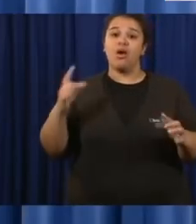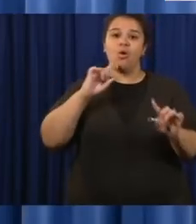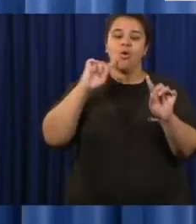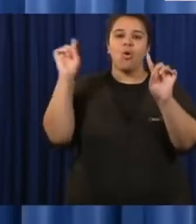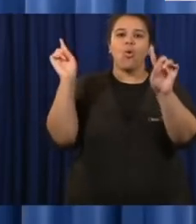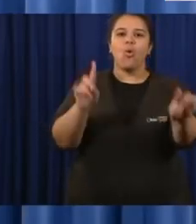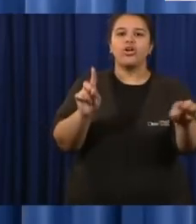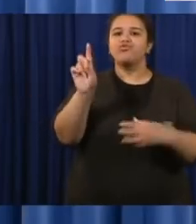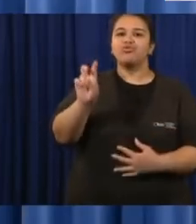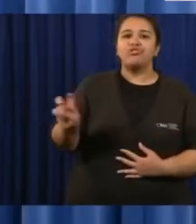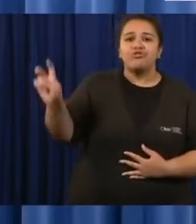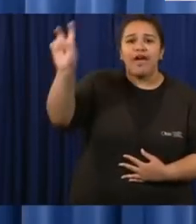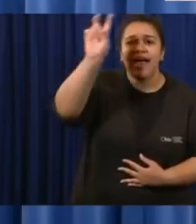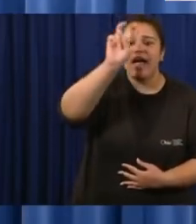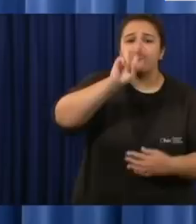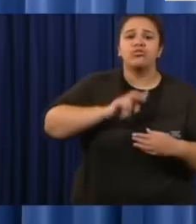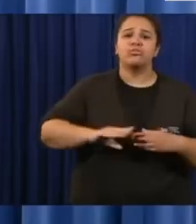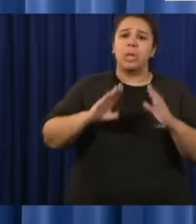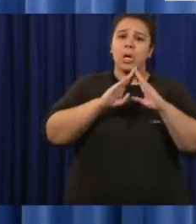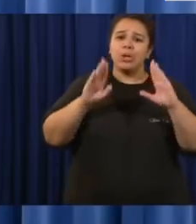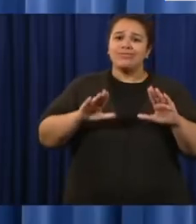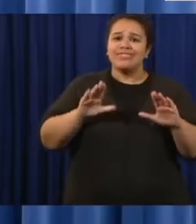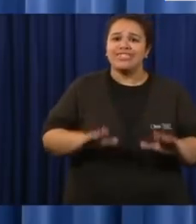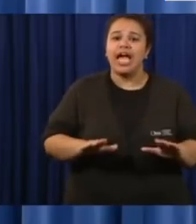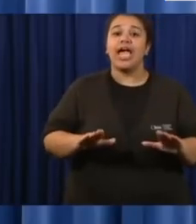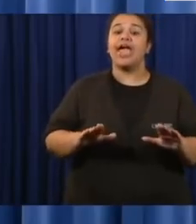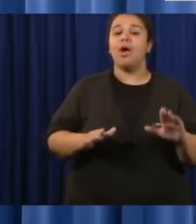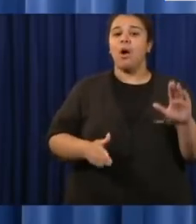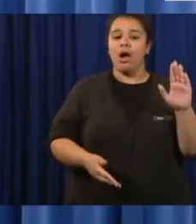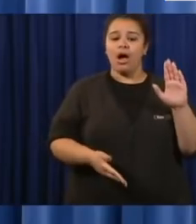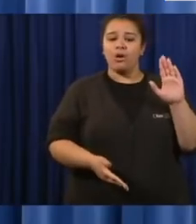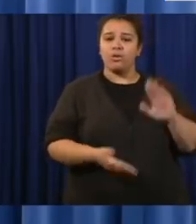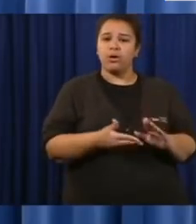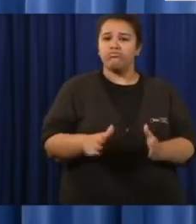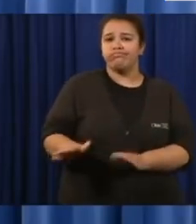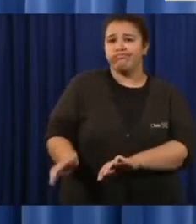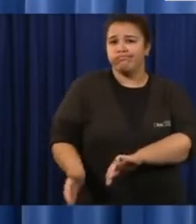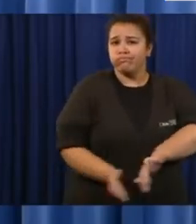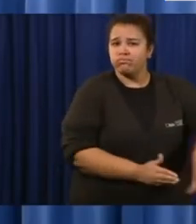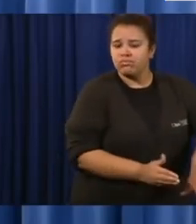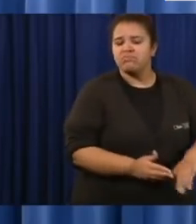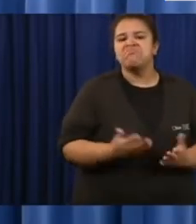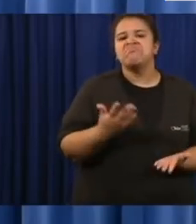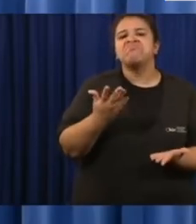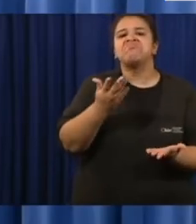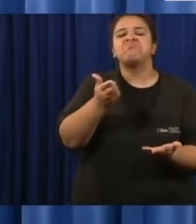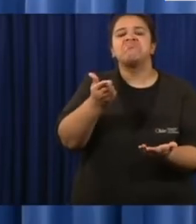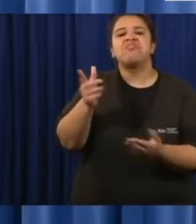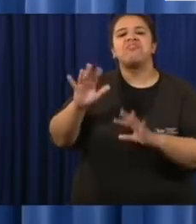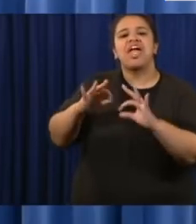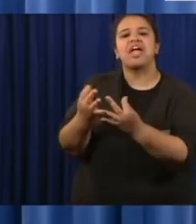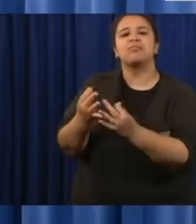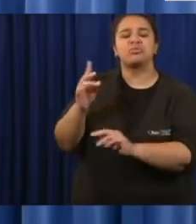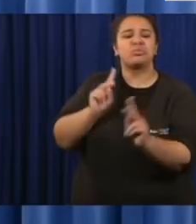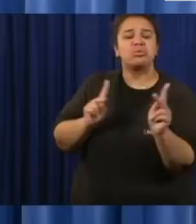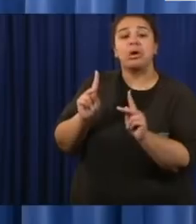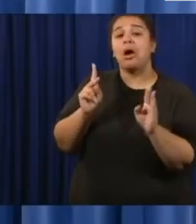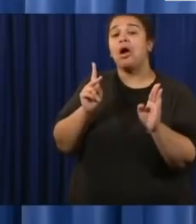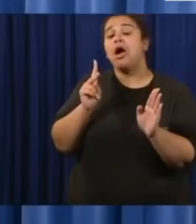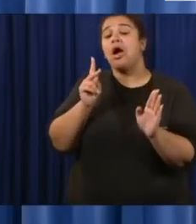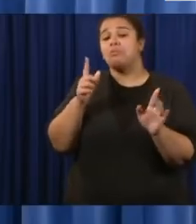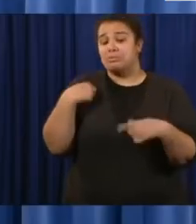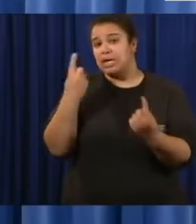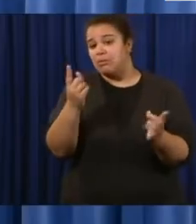about what it means, what you would say for families who are considering doing some kind of summer vacation or traveling for the upcoming